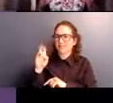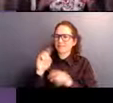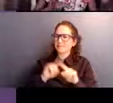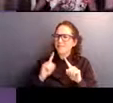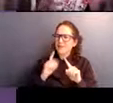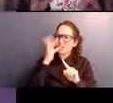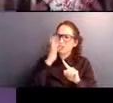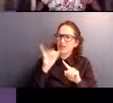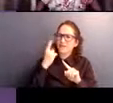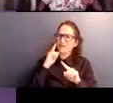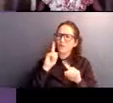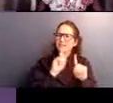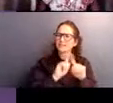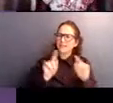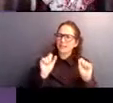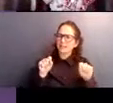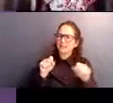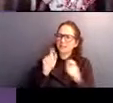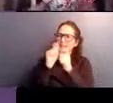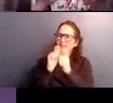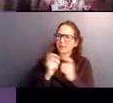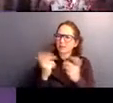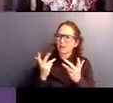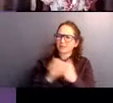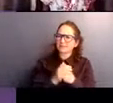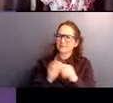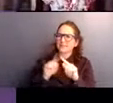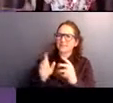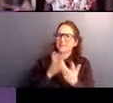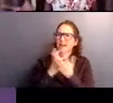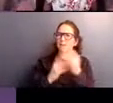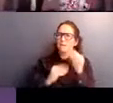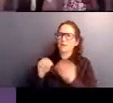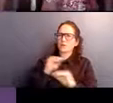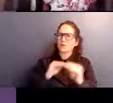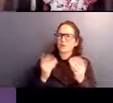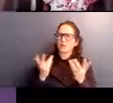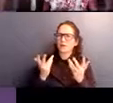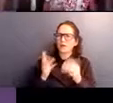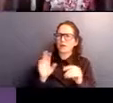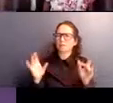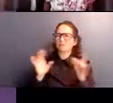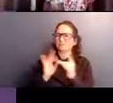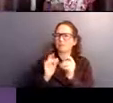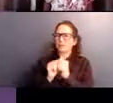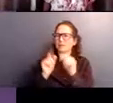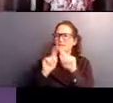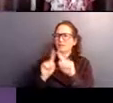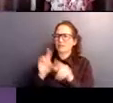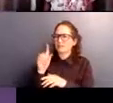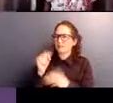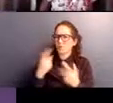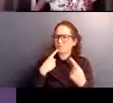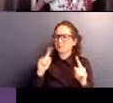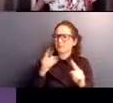the differing abilities specifically? What are the adaptive movements that are paired with the different disabilities? What works